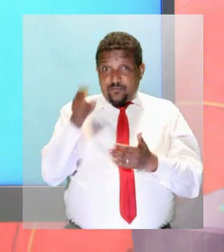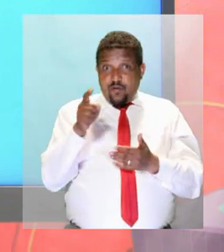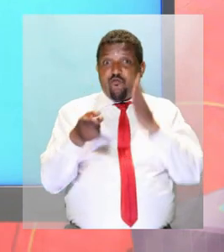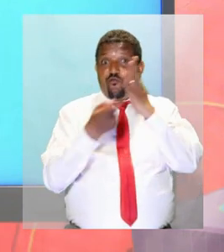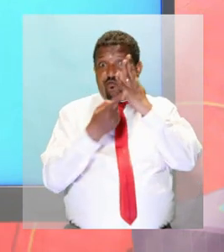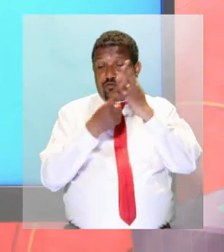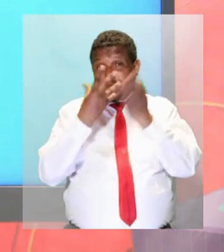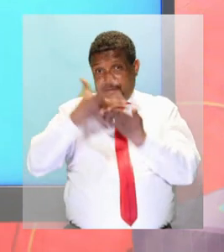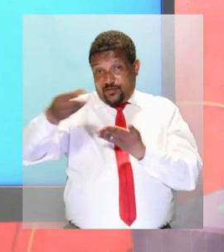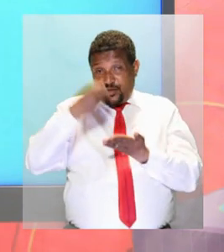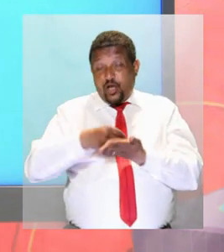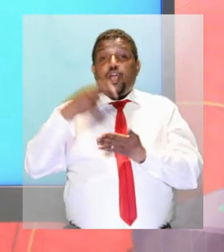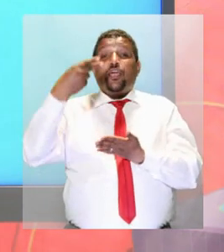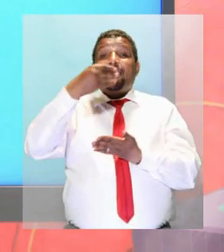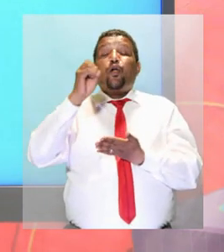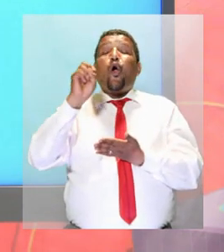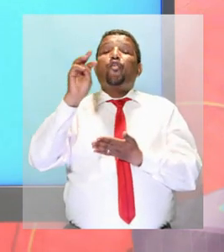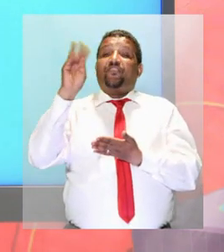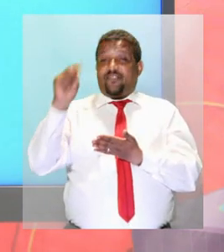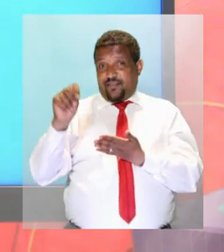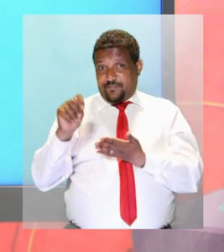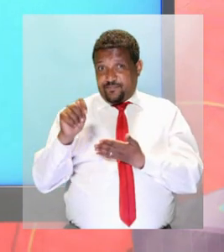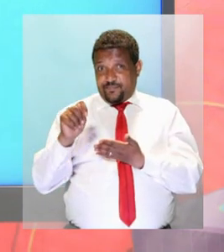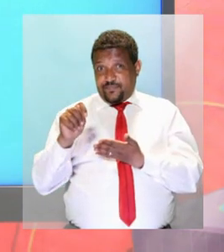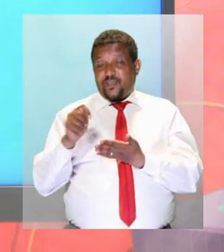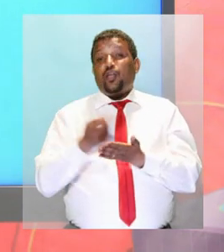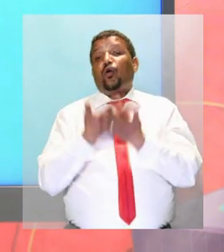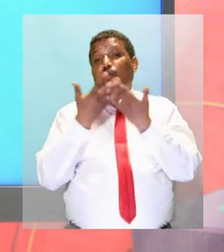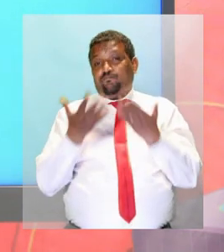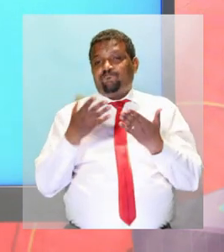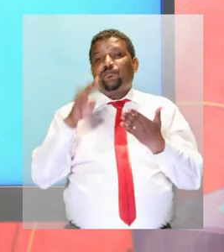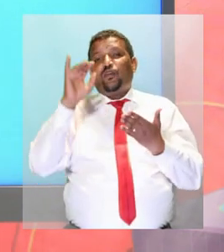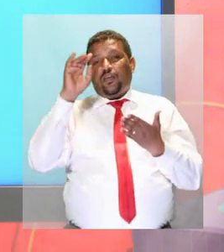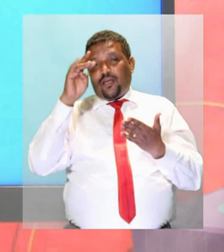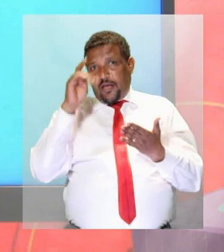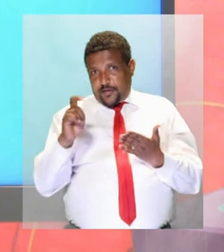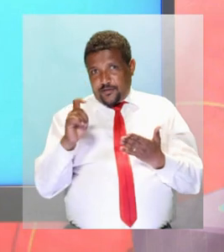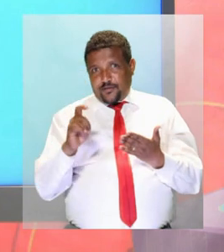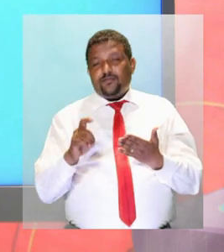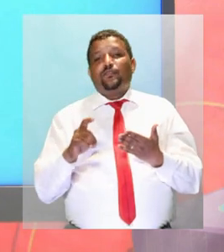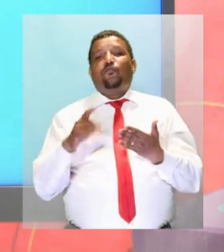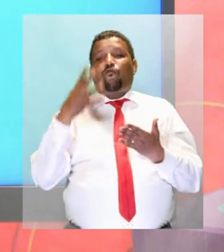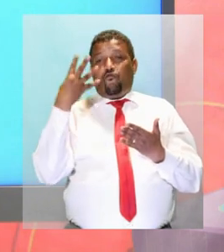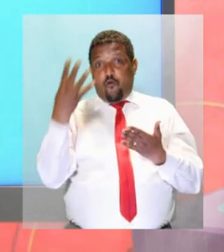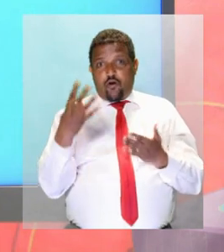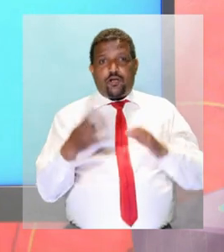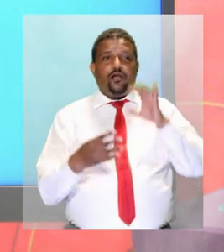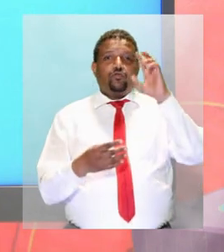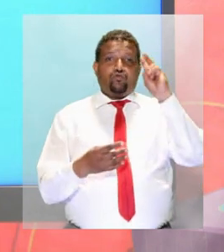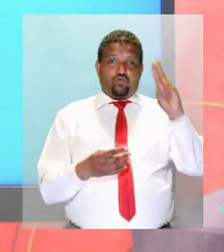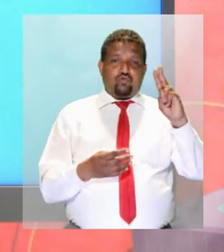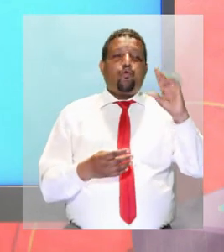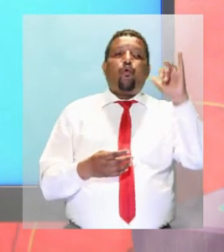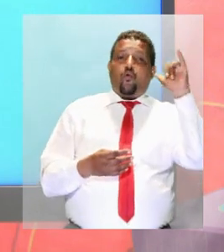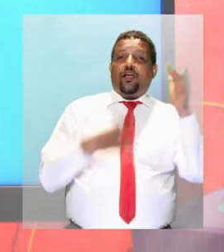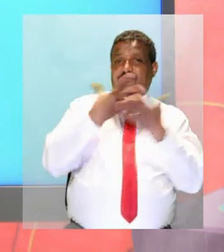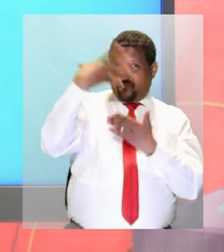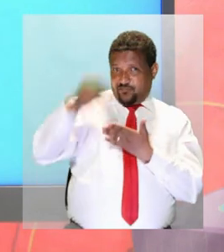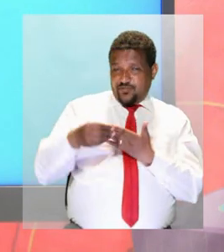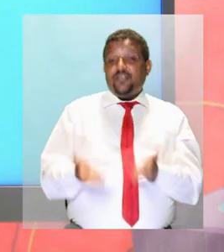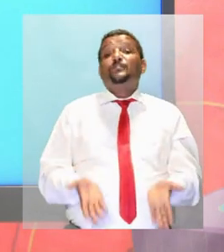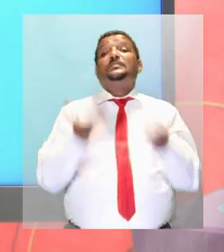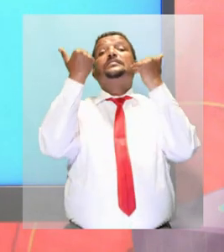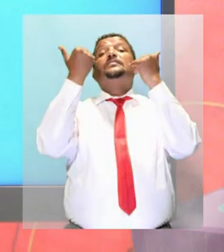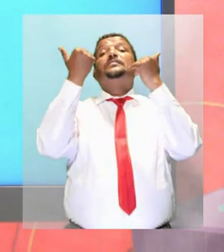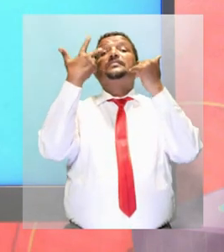at her for the purchase, he has to buy 2 units of good X and 4 units of good Y. When she buy both goods, the remaining income from the third